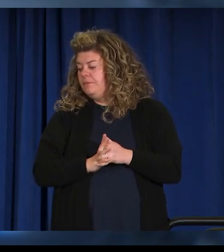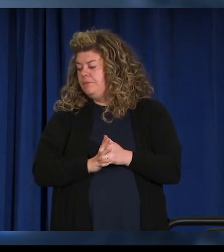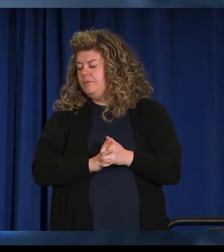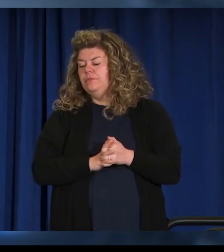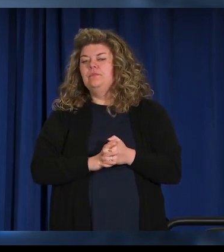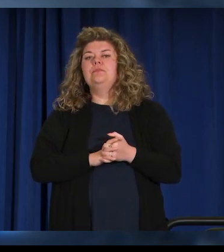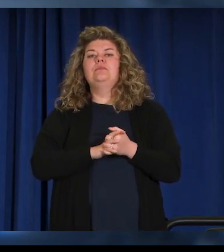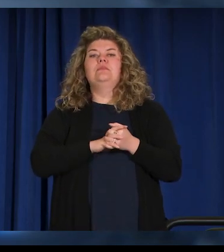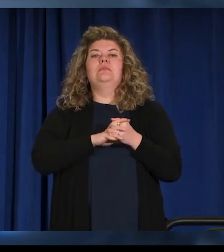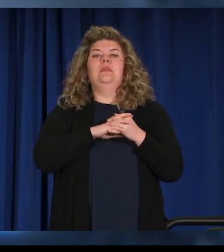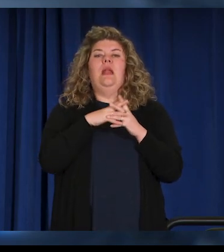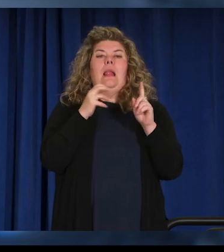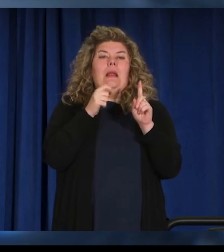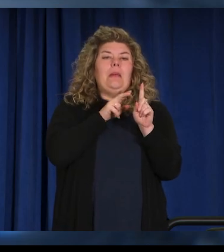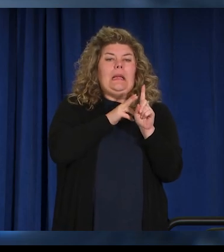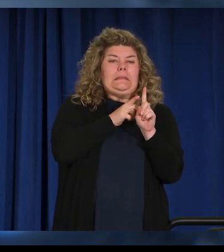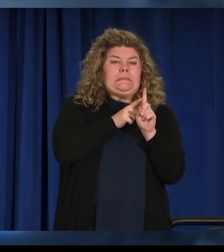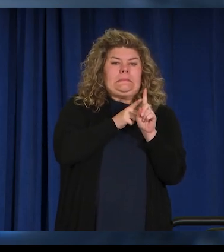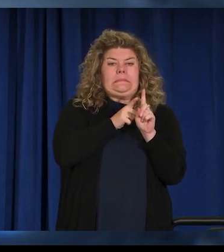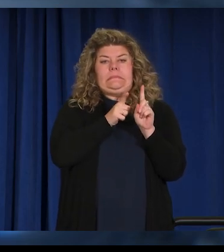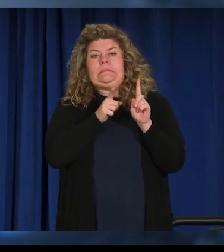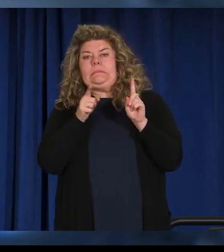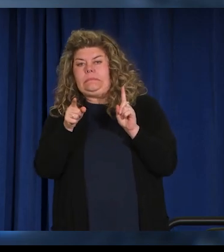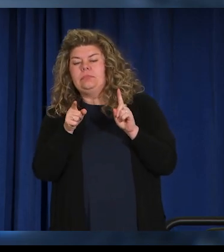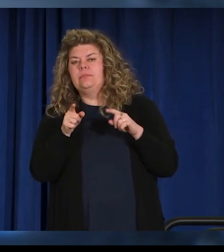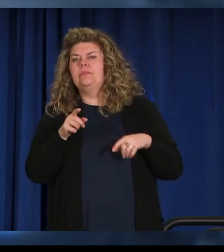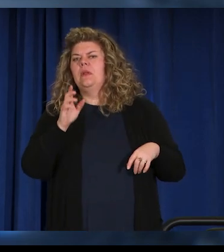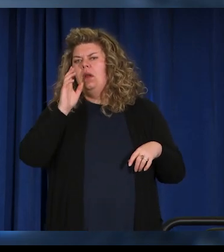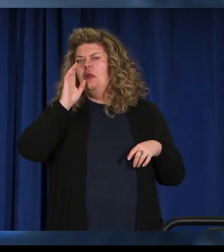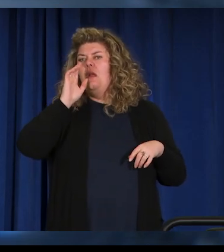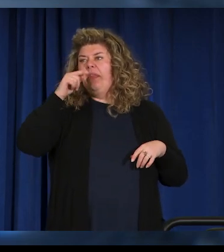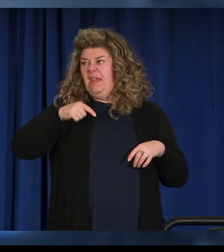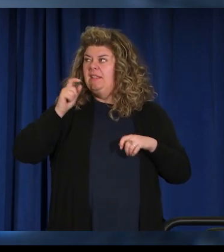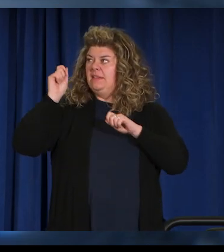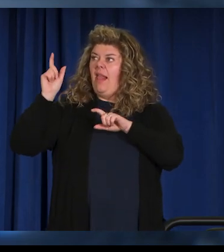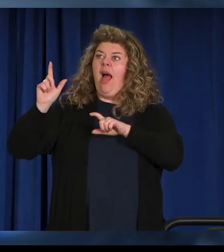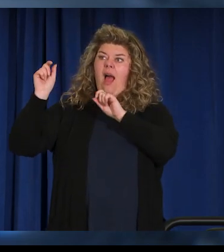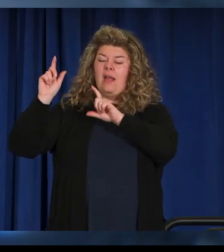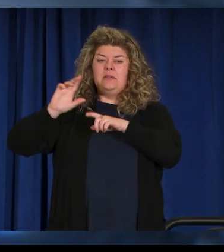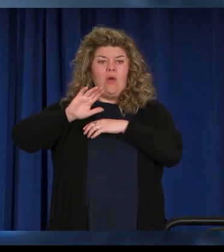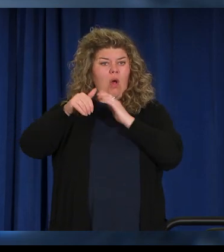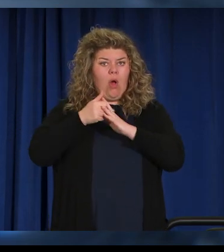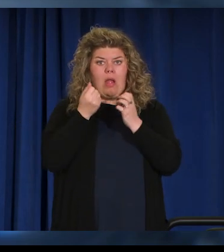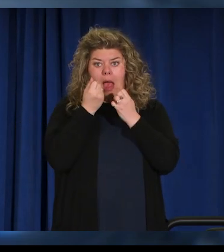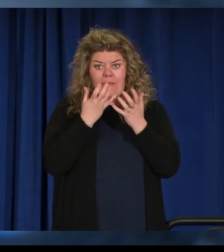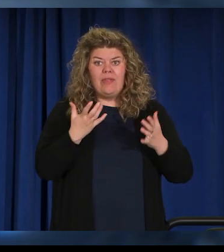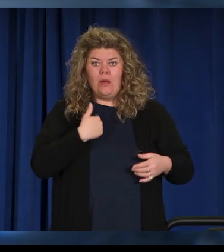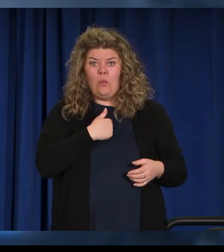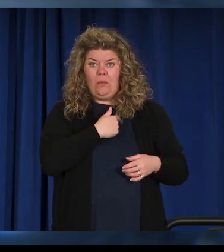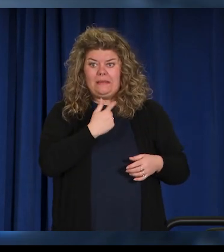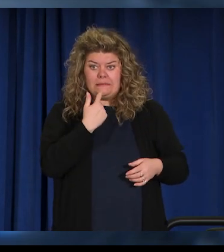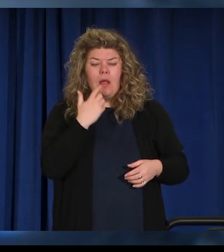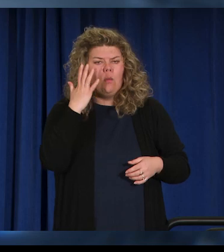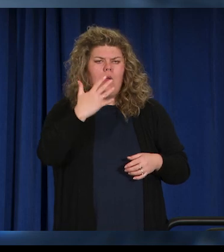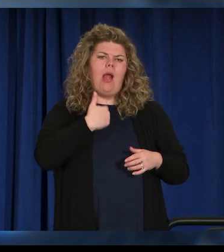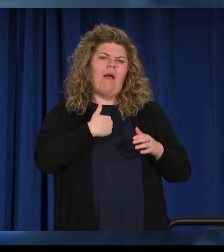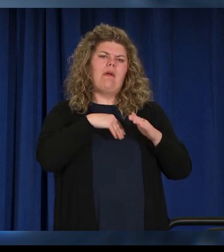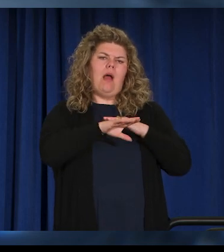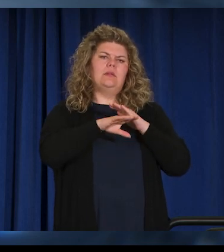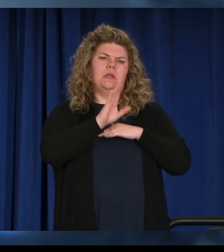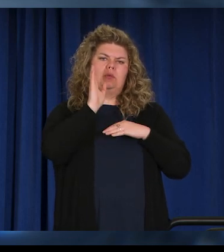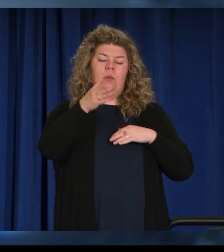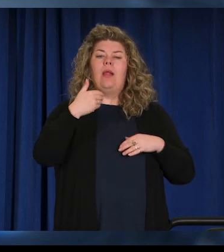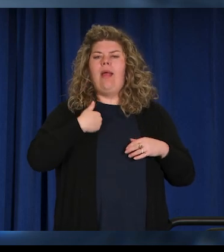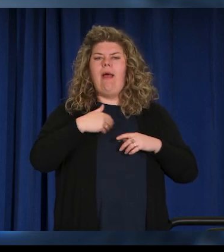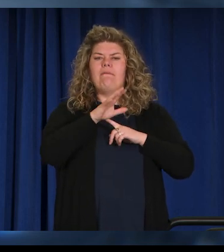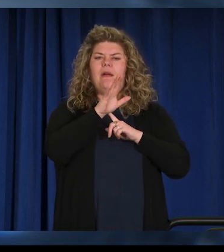Okay, we're gonna pivot a little bit. So everybody's gonna have access to our slides, all speaker notes, everything that we say, you will have access to all of that. We have a